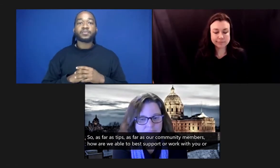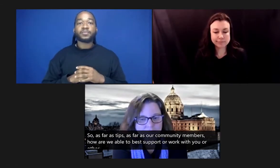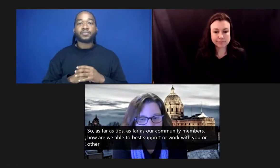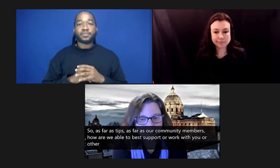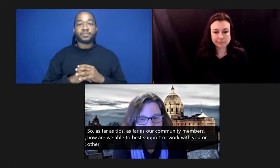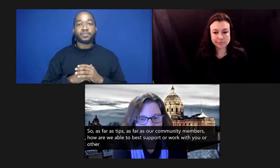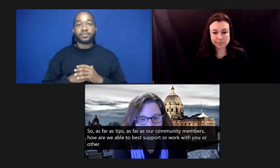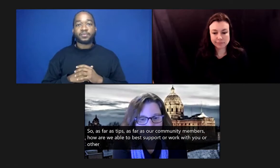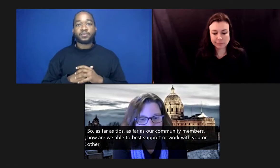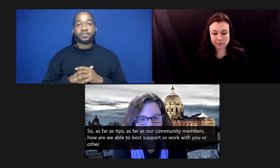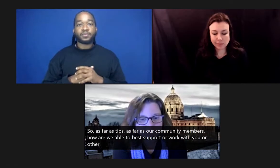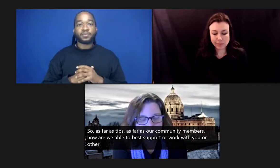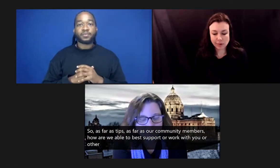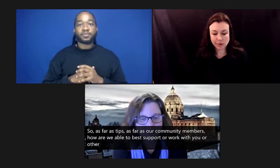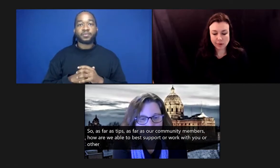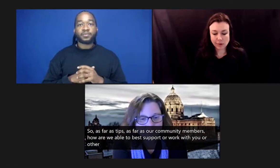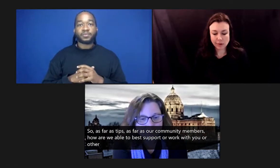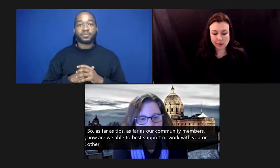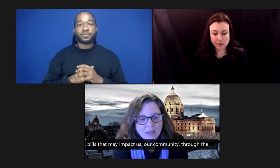through the LCC?